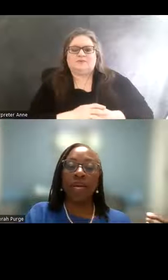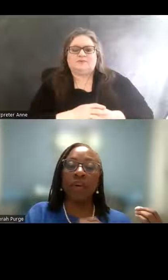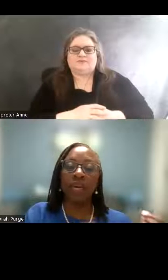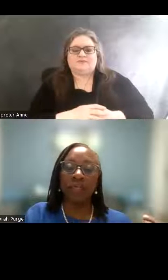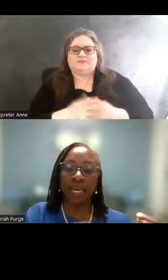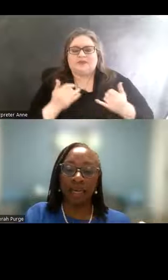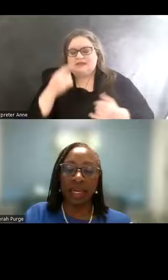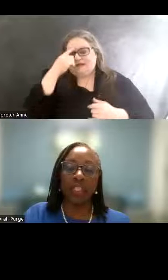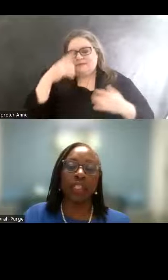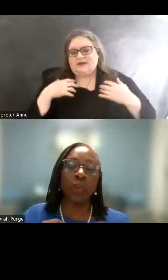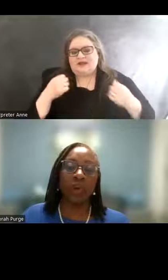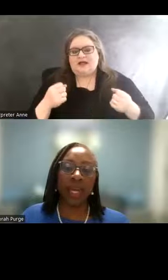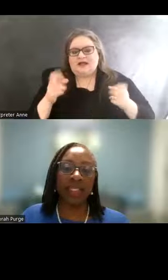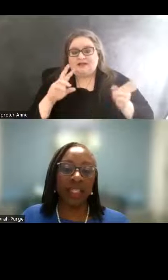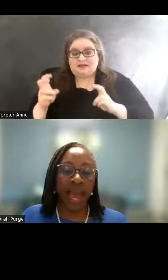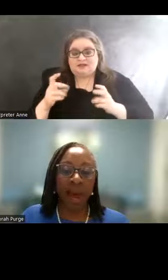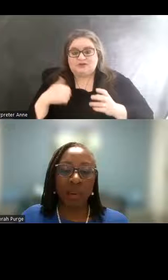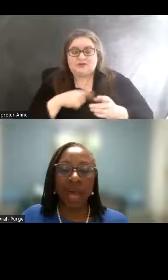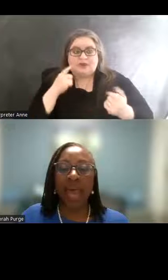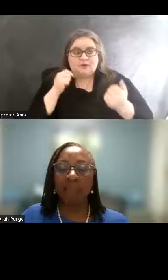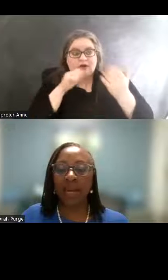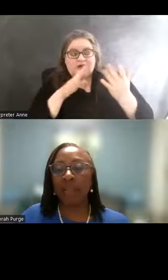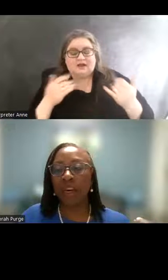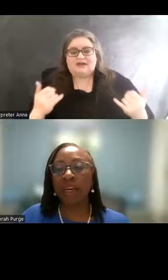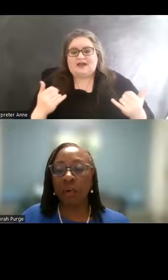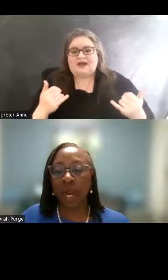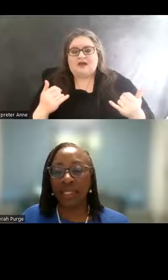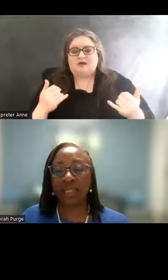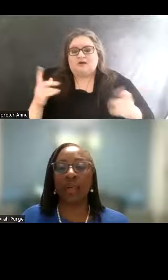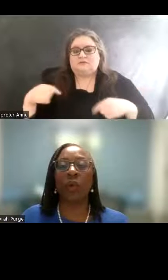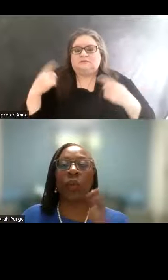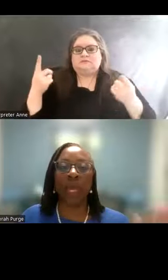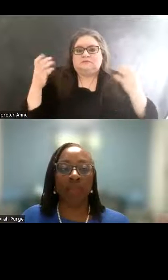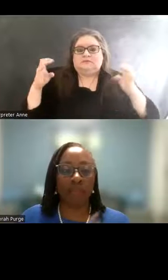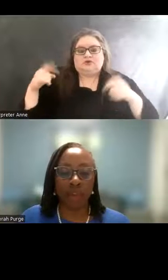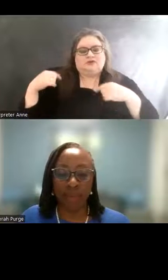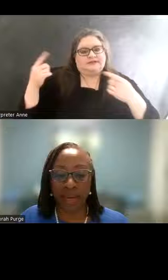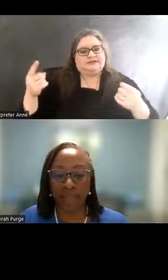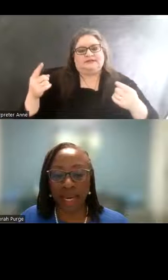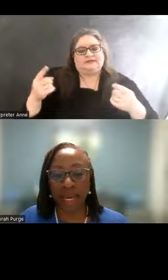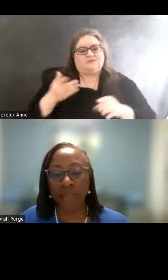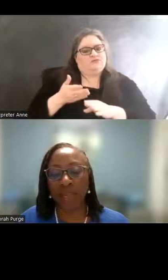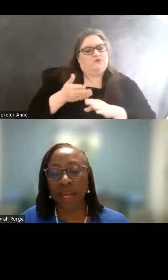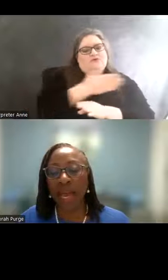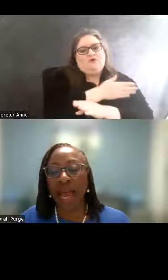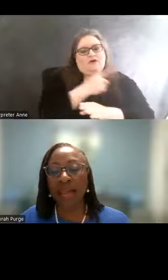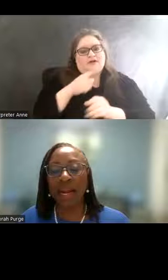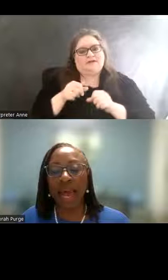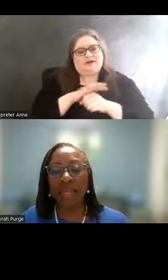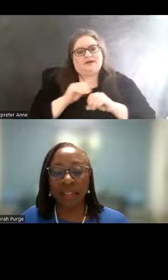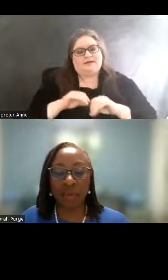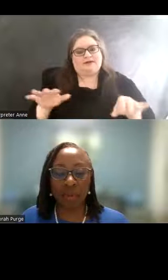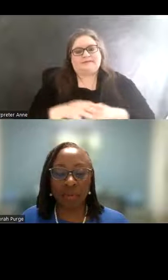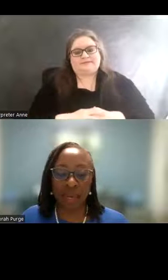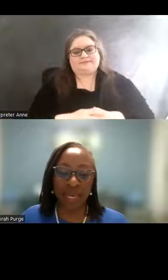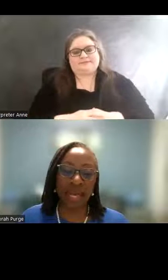this mental health issue that we're facing now has been a mental health crisis way before the pandemic hit. And the